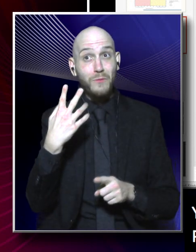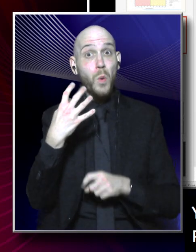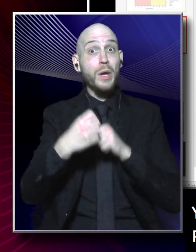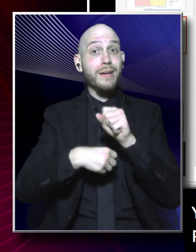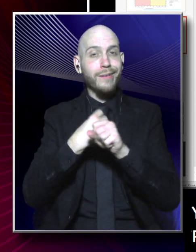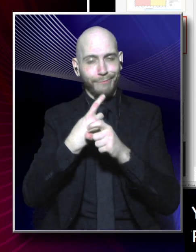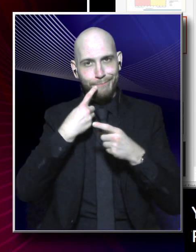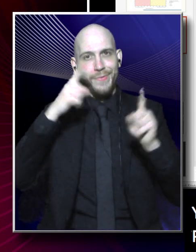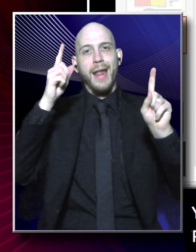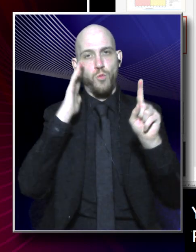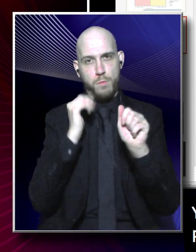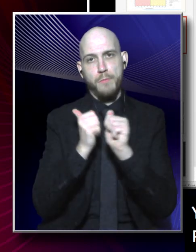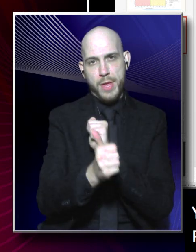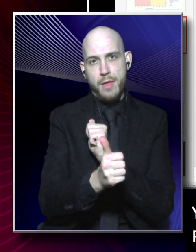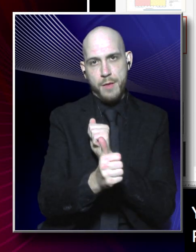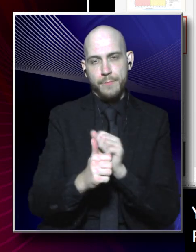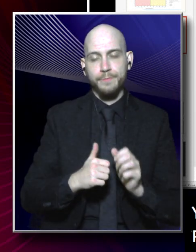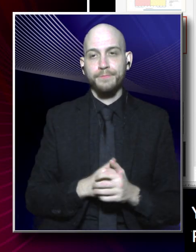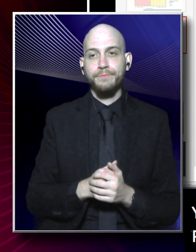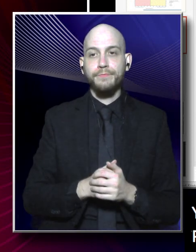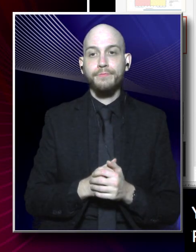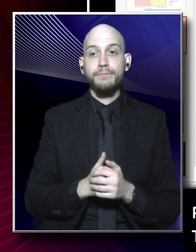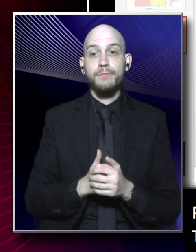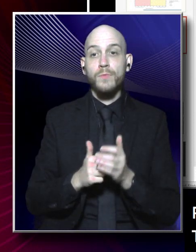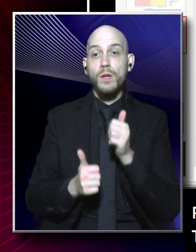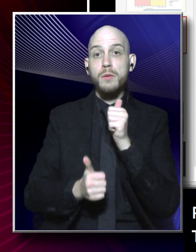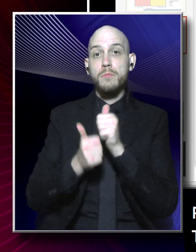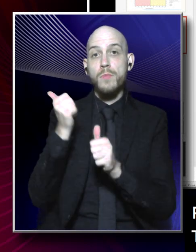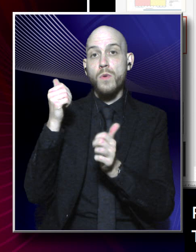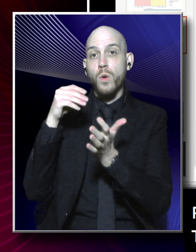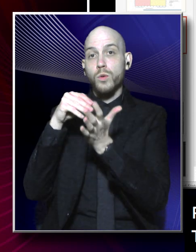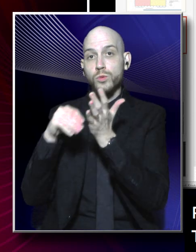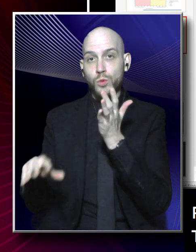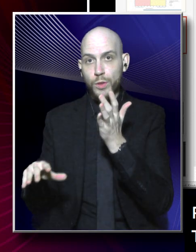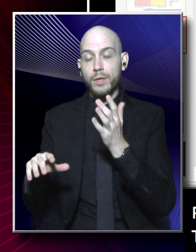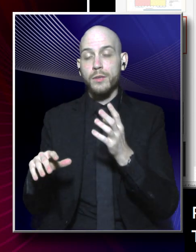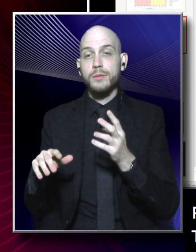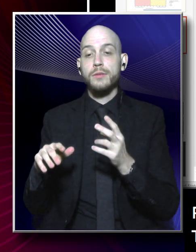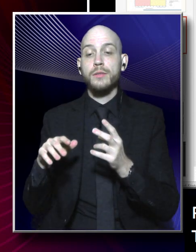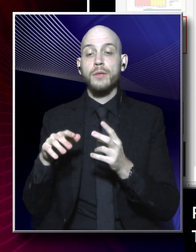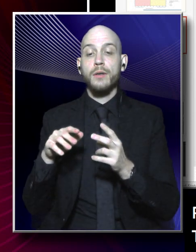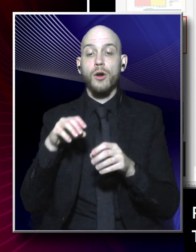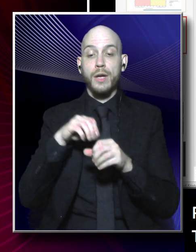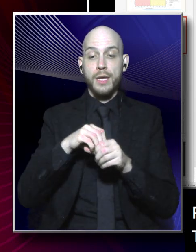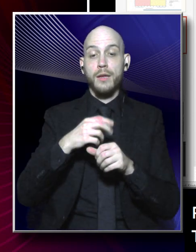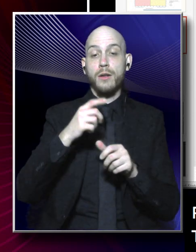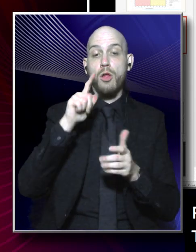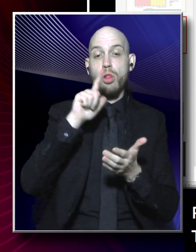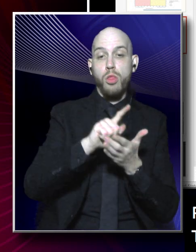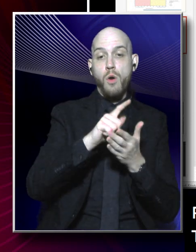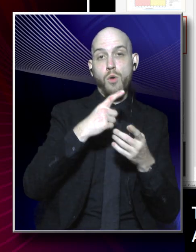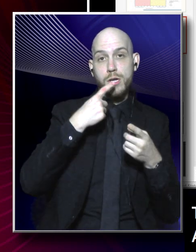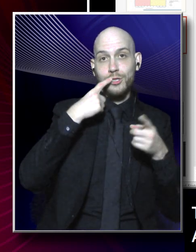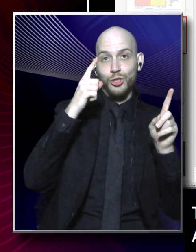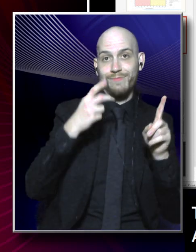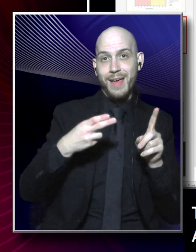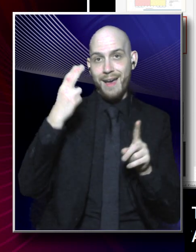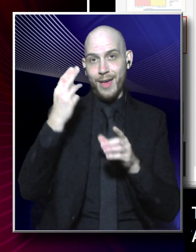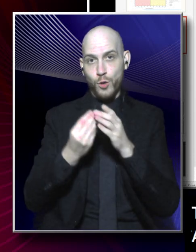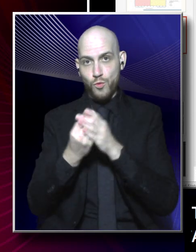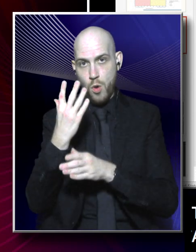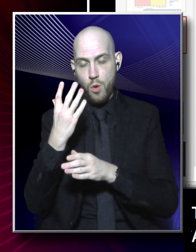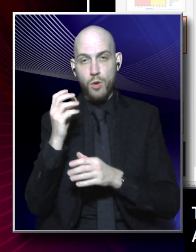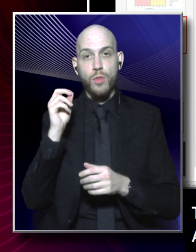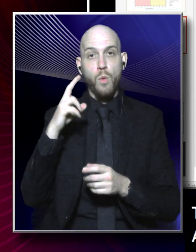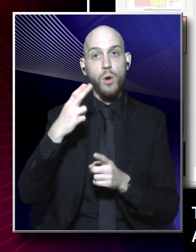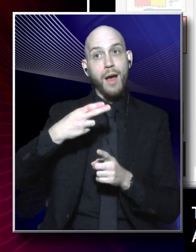teacher, the majority of the kids are either in that high achievement, high growth, or in that low achievement, high growth. So even though those kids came in